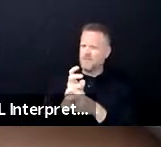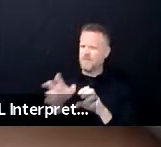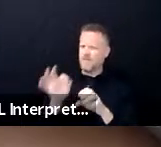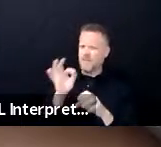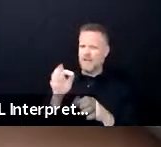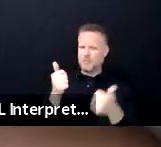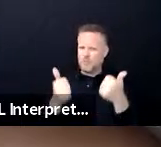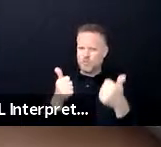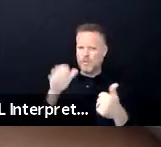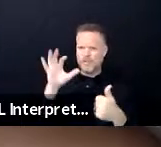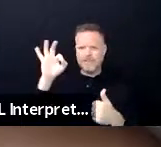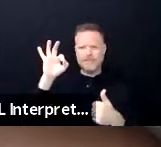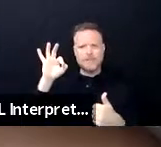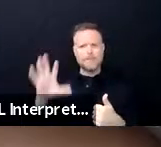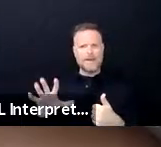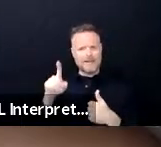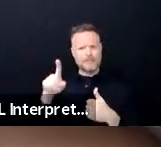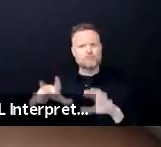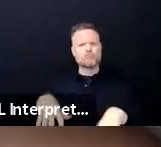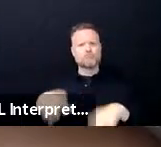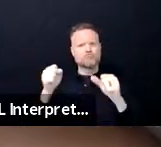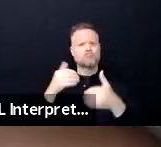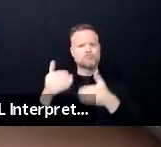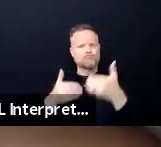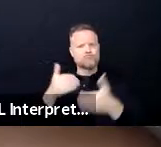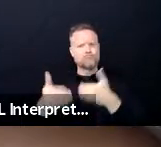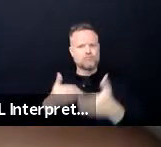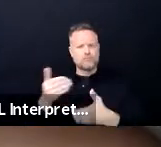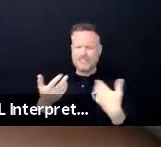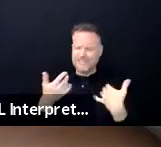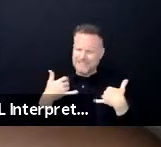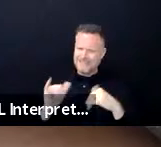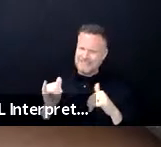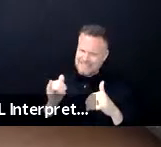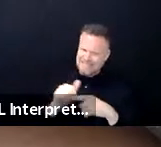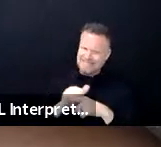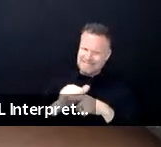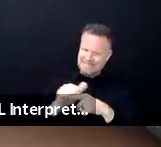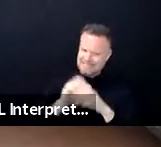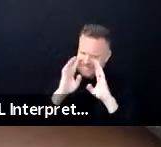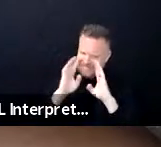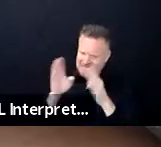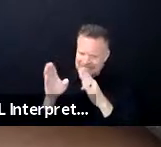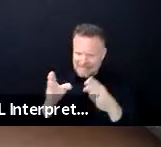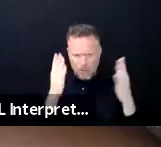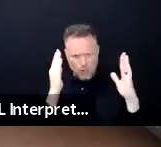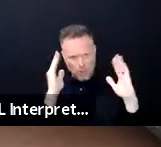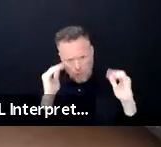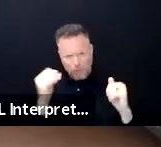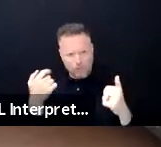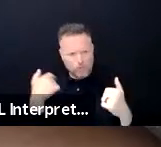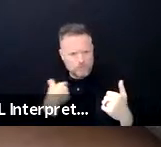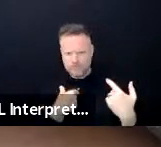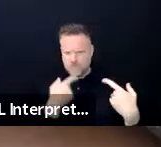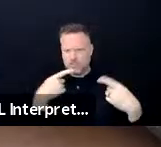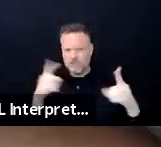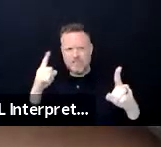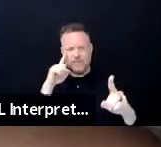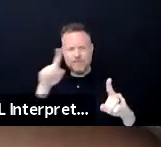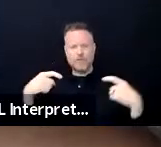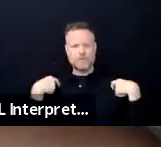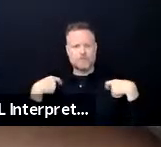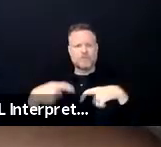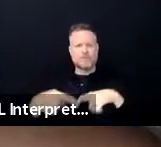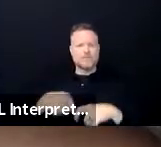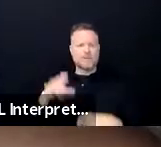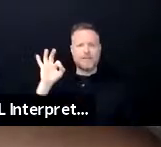who would spearhead that effort. We're still working on that and hoping that we're also going to have some inroads there. One of the